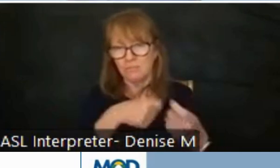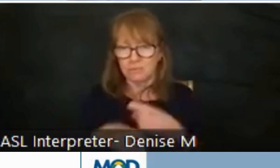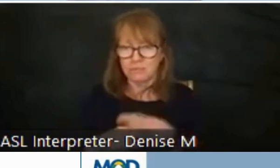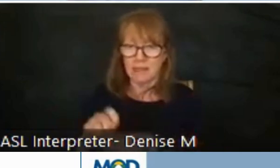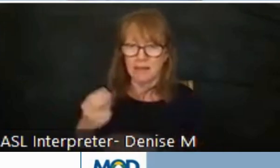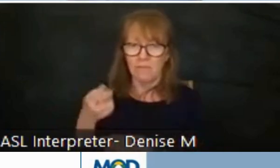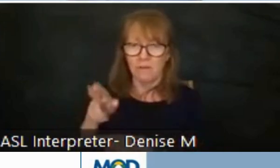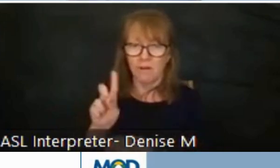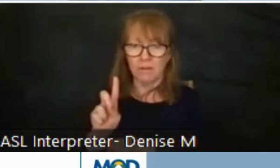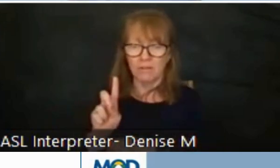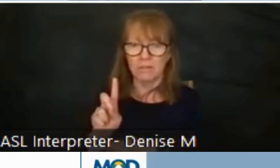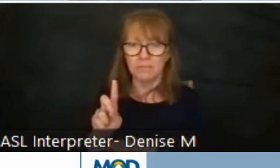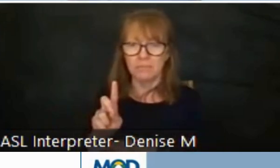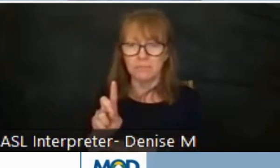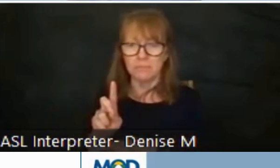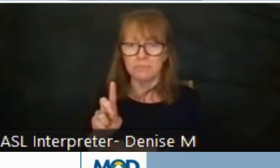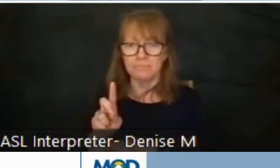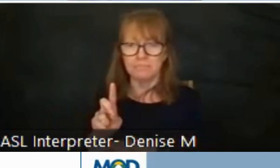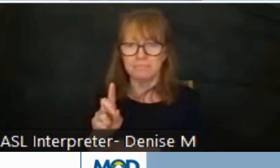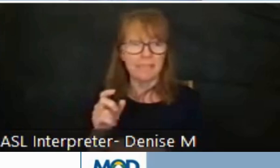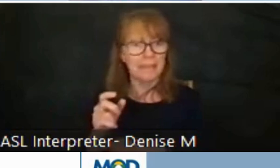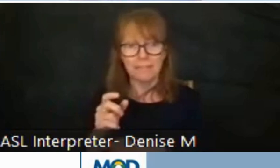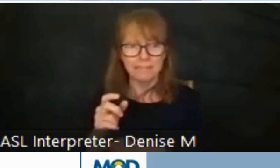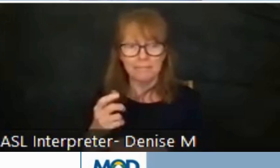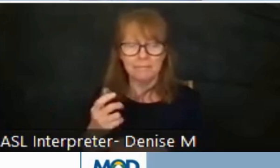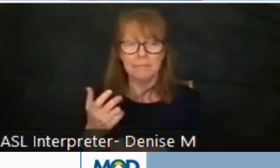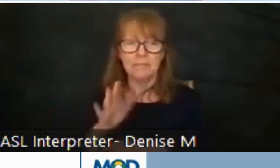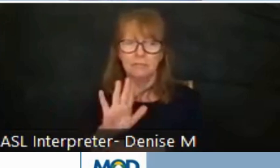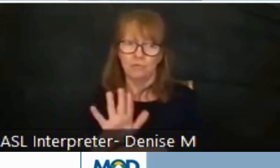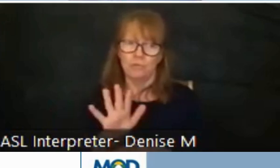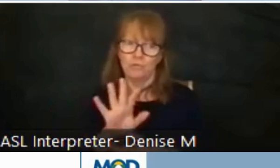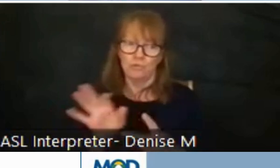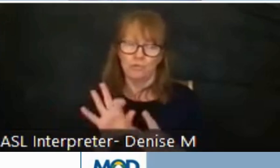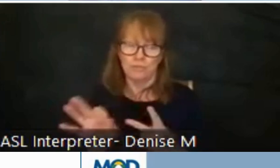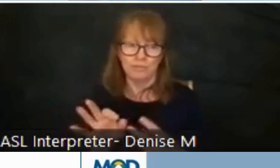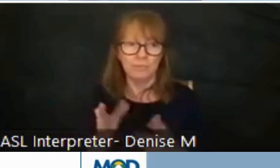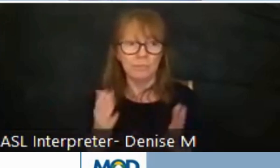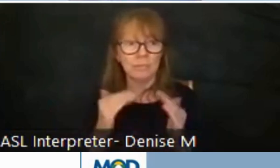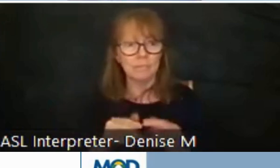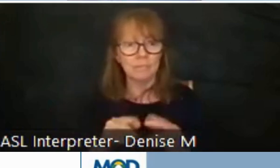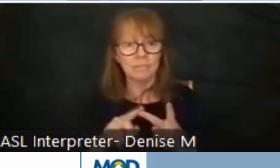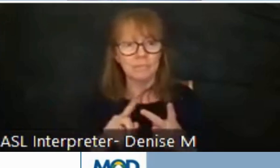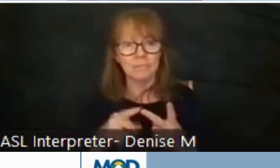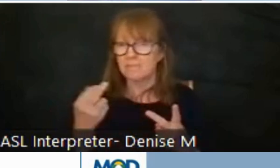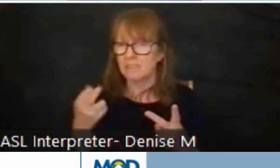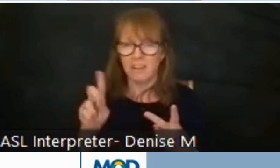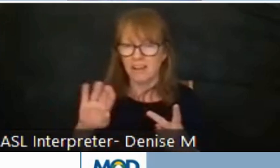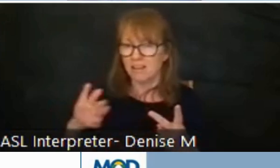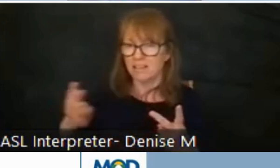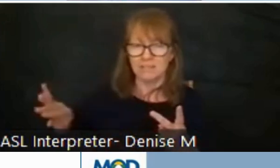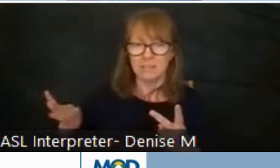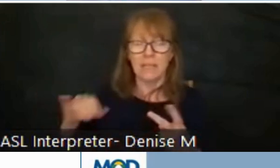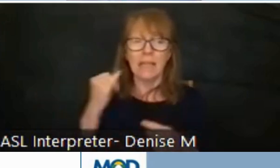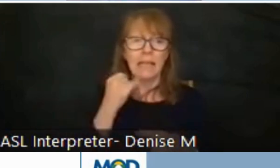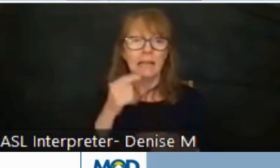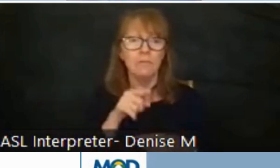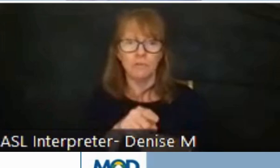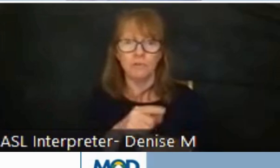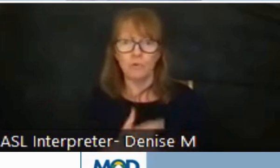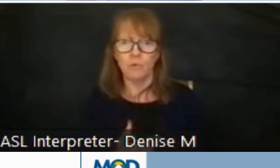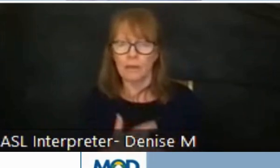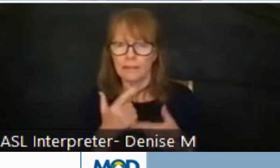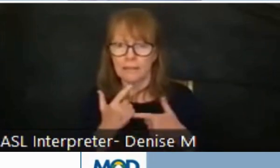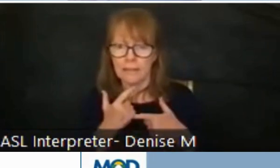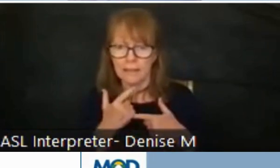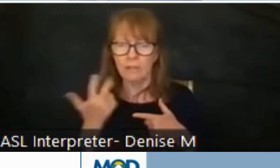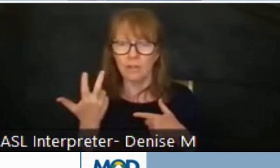Otherwise, it's more of a choice of yours. The second instance in which you wouldn't go to HUD would be if you live in a 3-unit